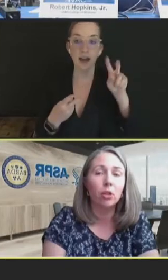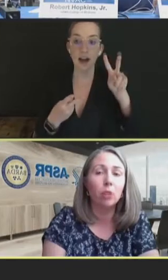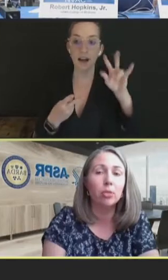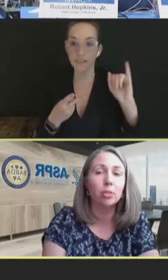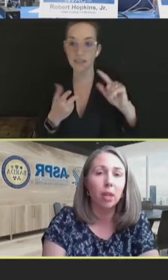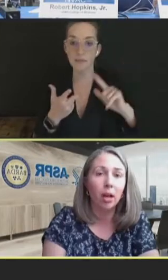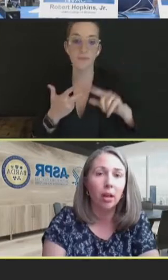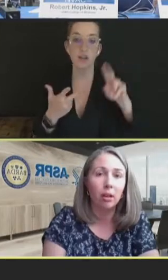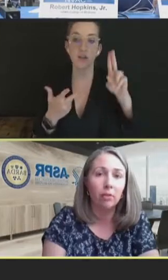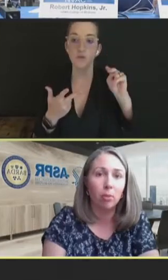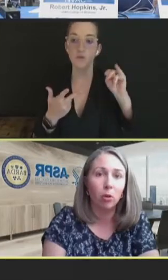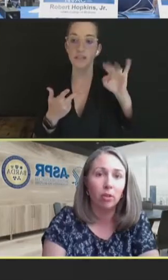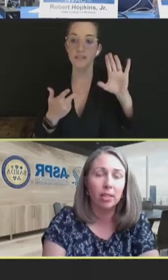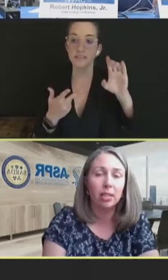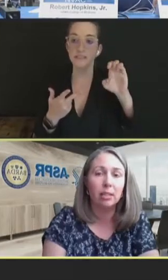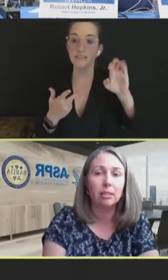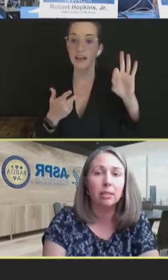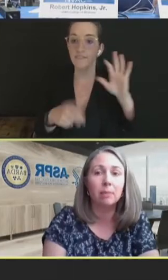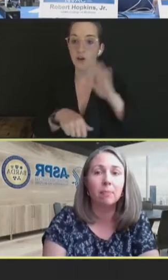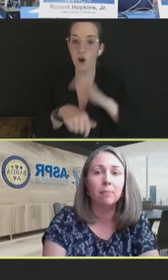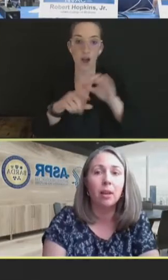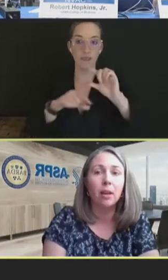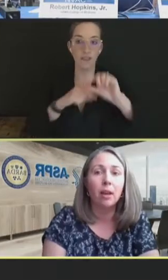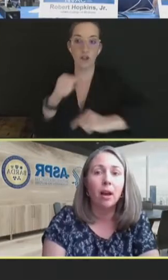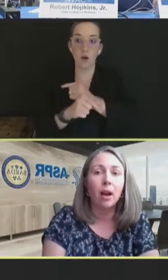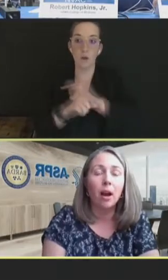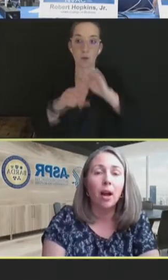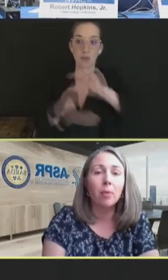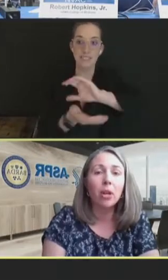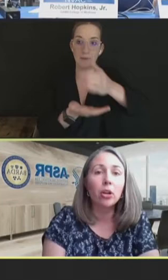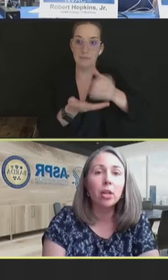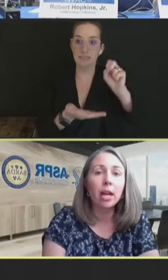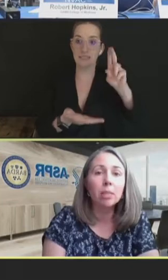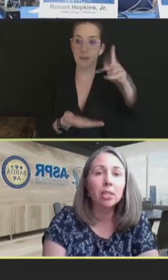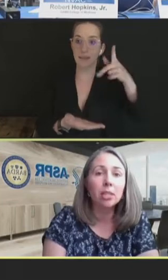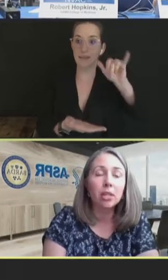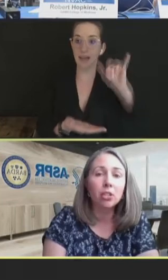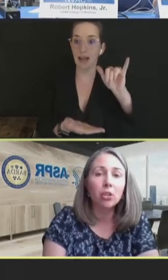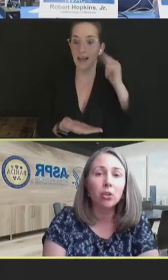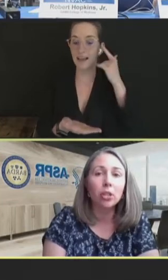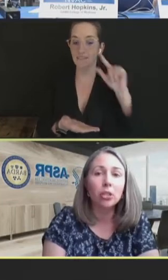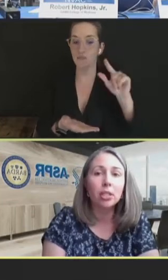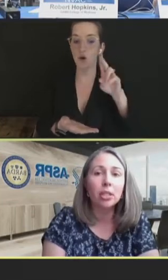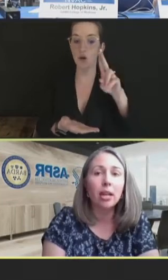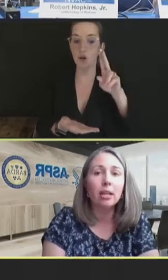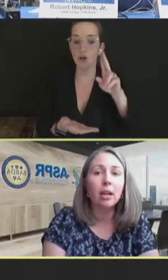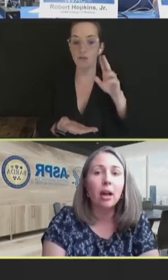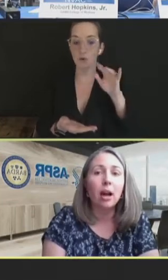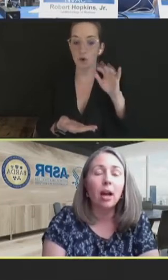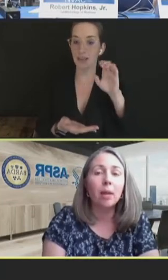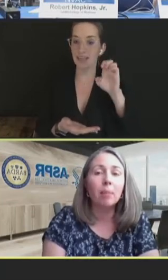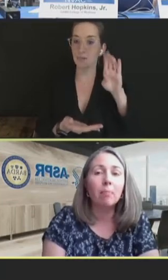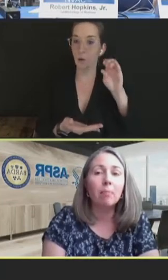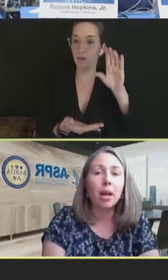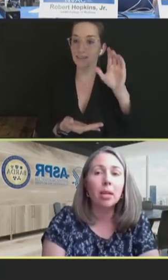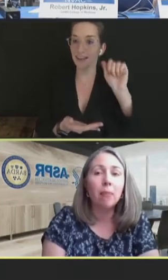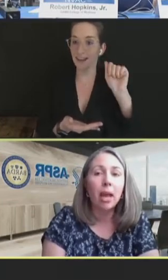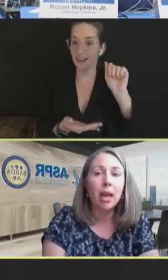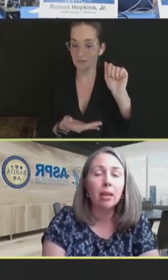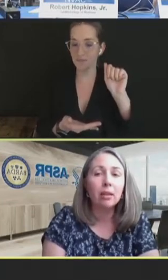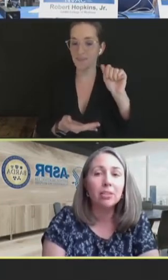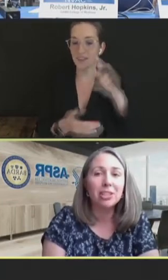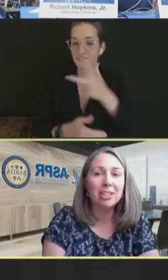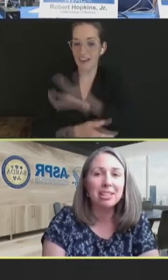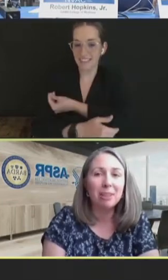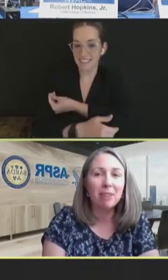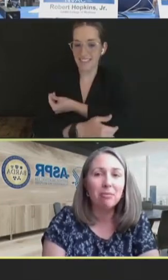the global supply of Ebola vaccines. And we heard a nice presentation earlier today. Back in